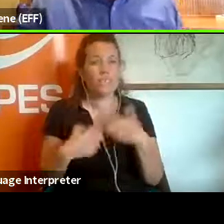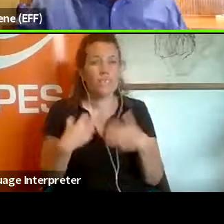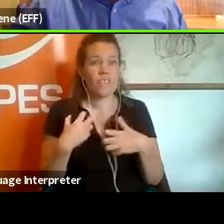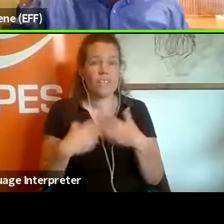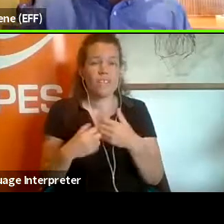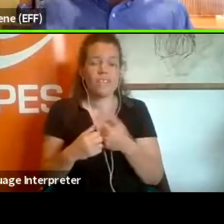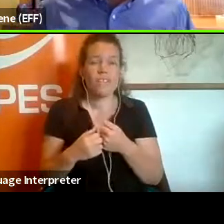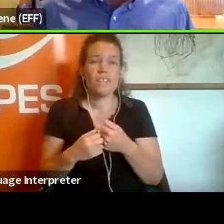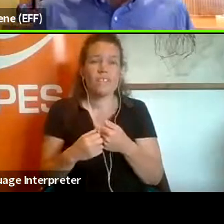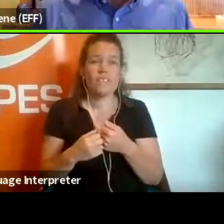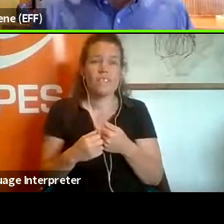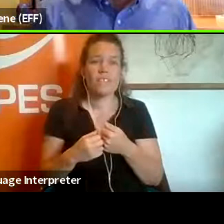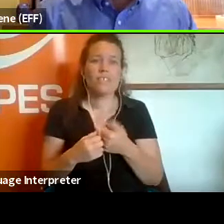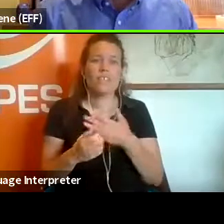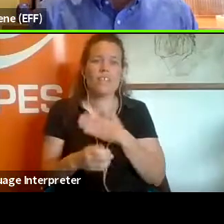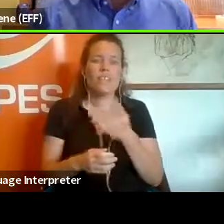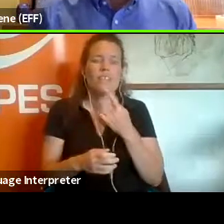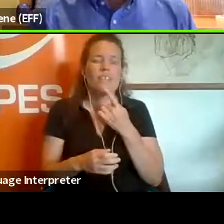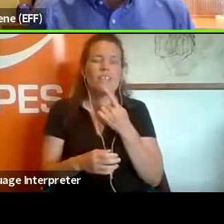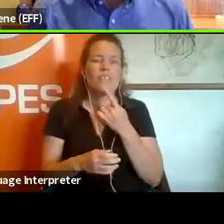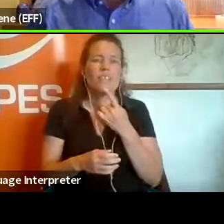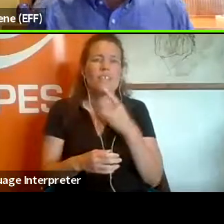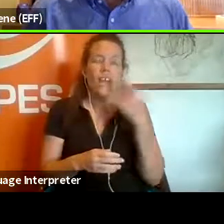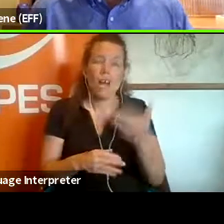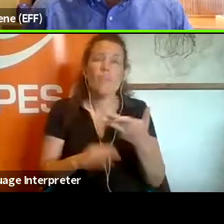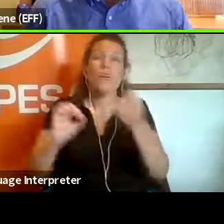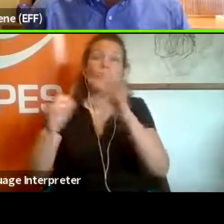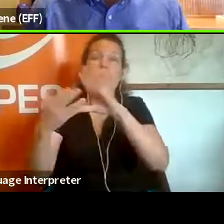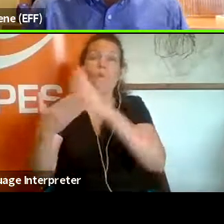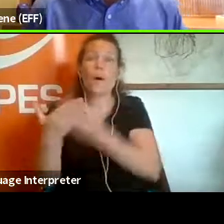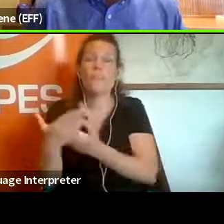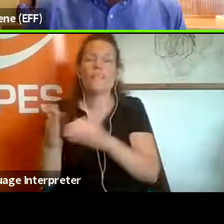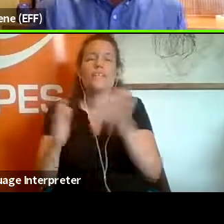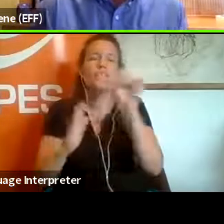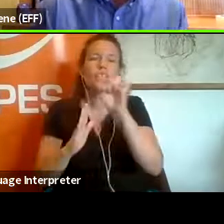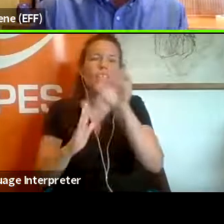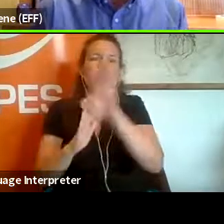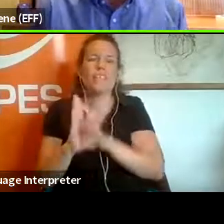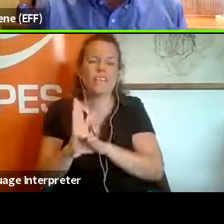perhaps should have said at the beginning, but there is a website for the Santa Clara Principles. It's